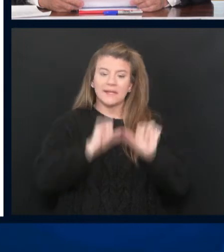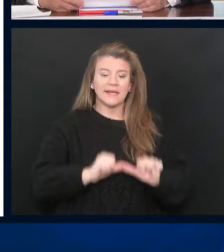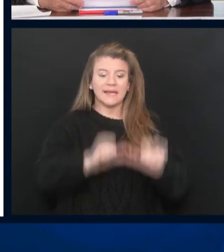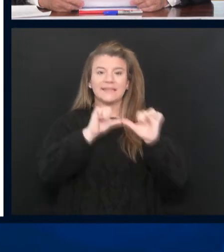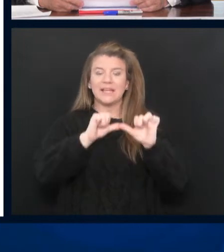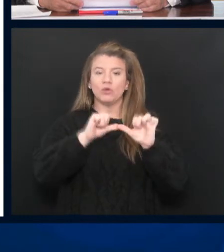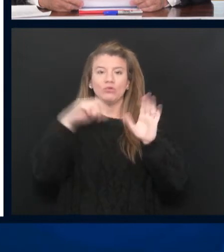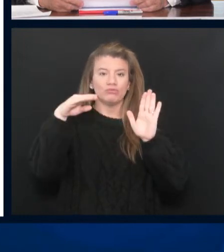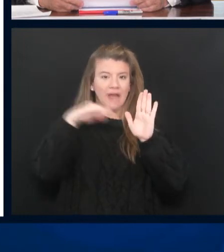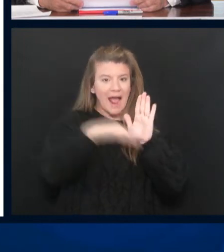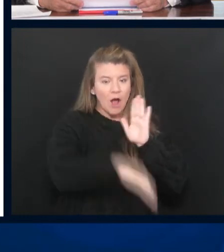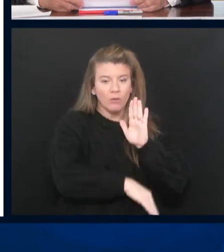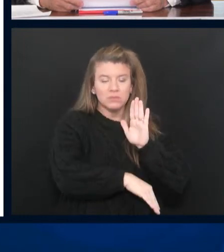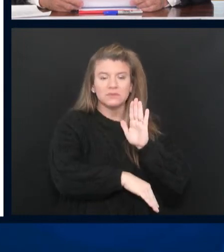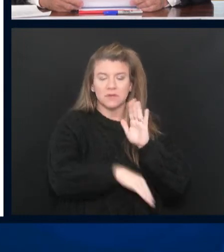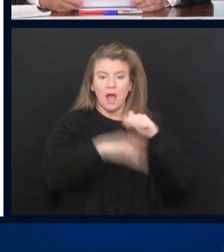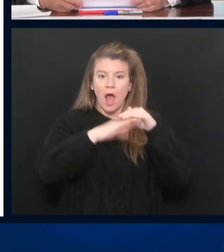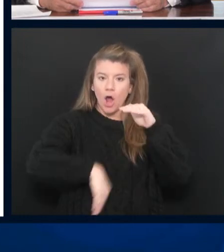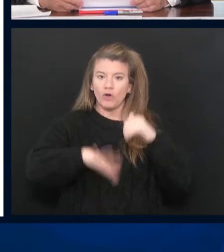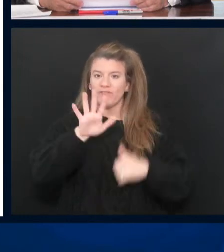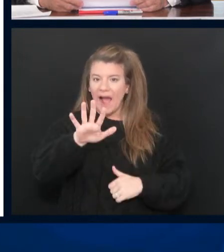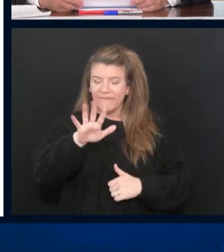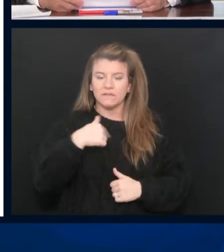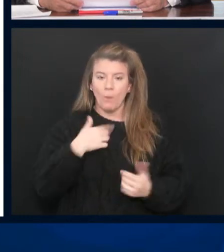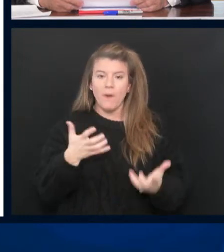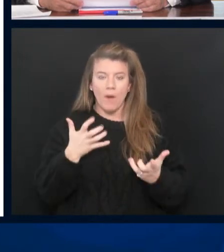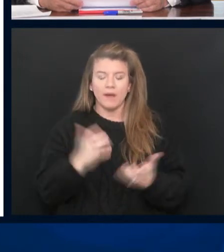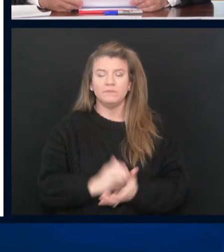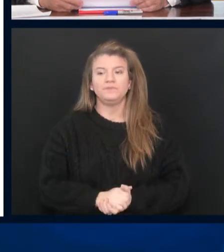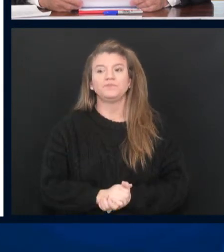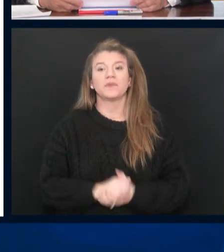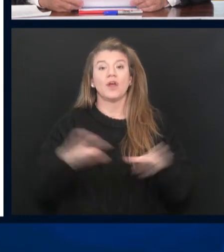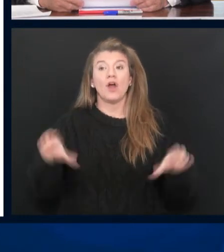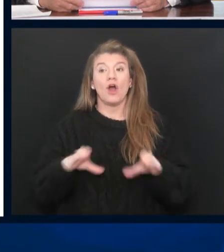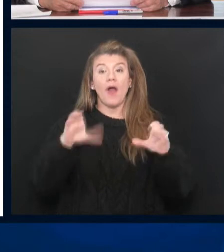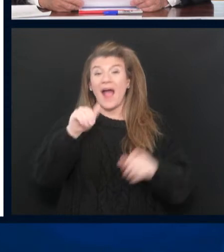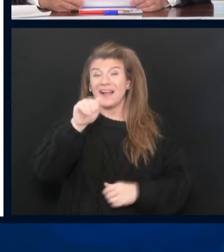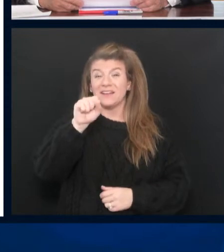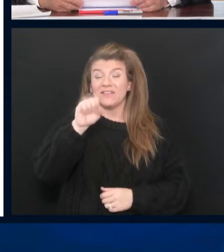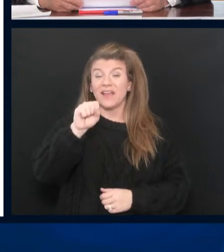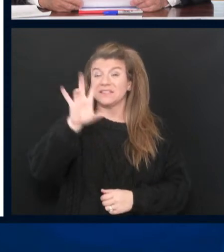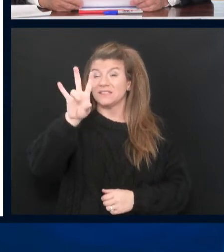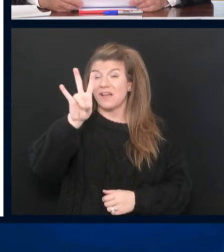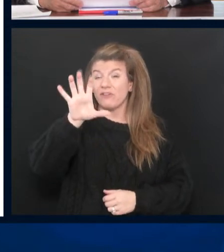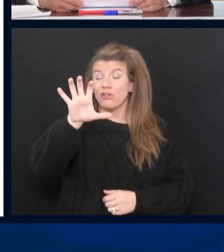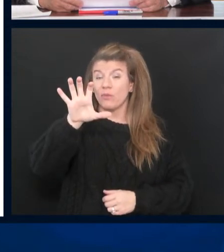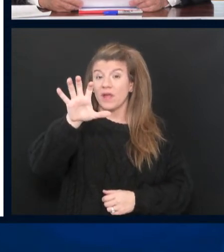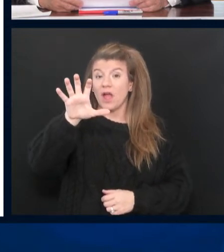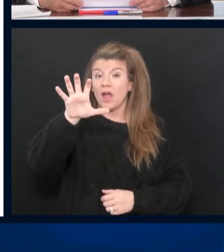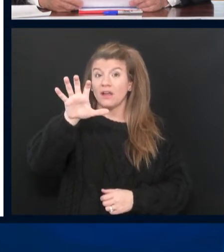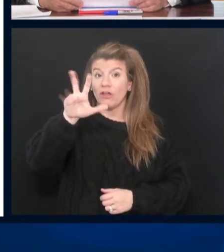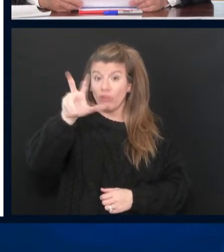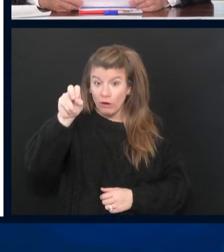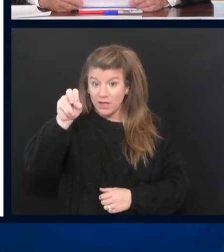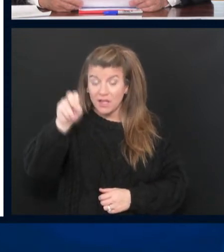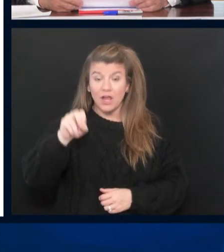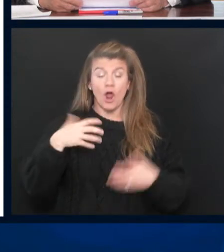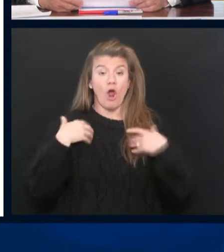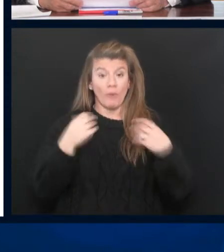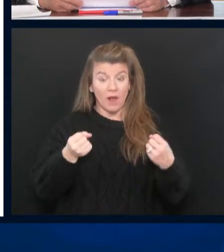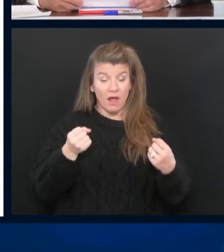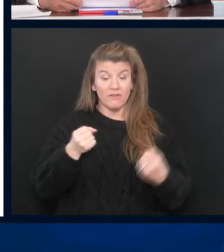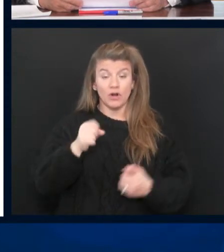below 5 and just keep on moving down. Our active cases are 7,330. Our recovered cases